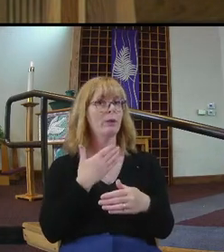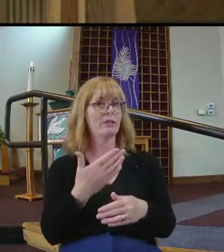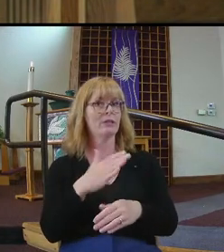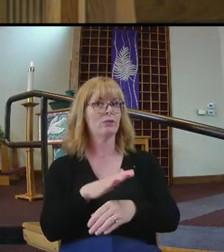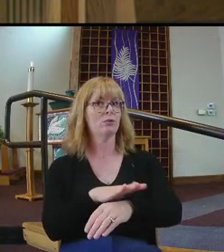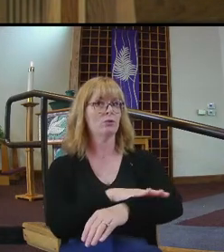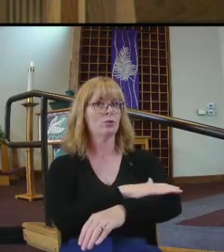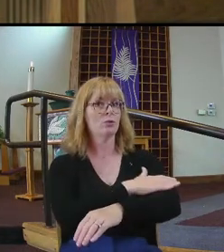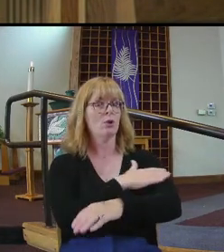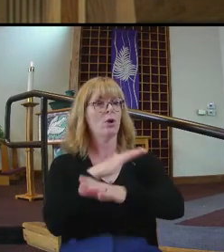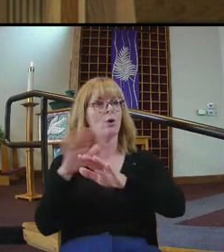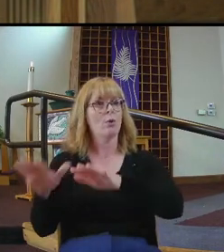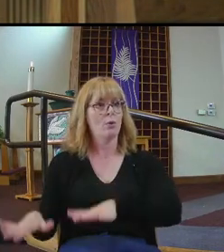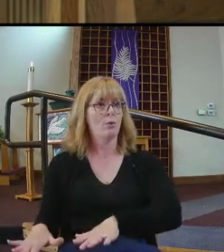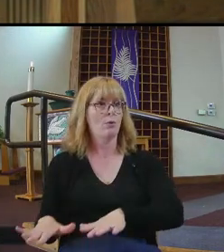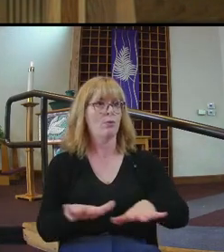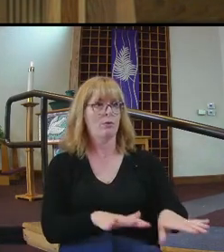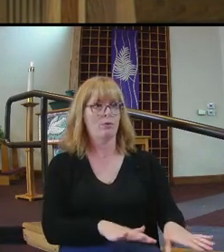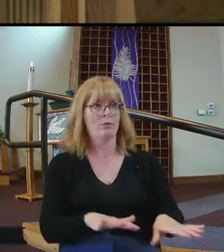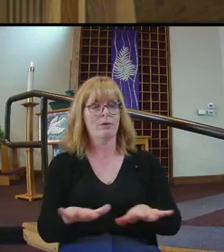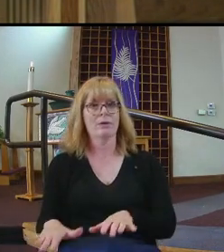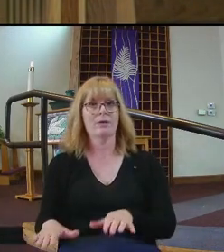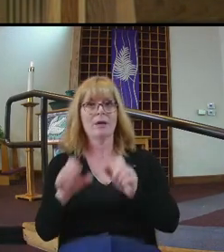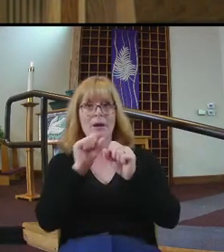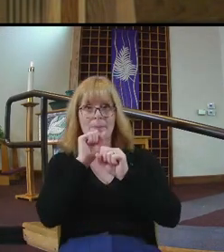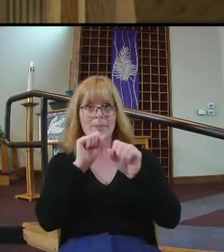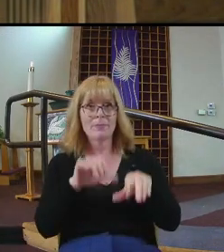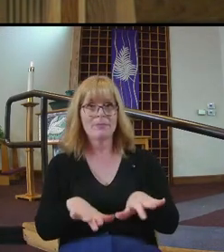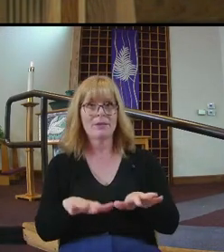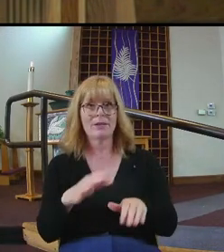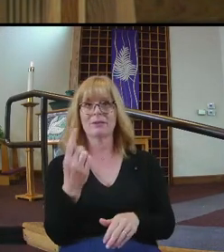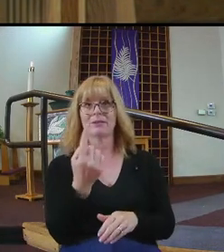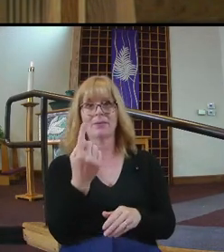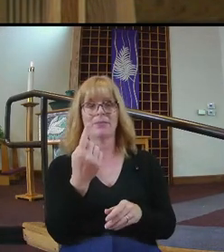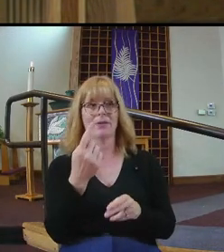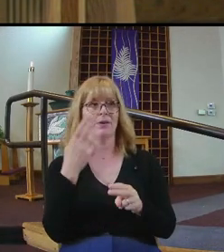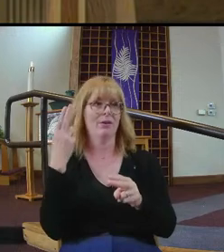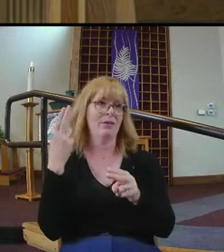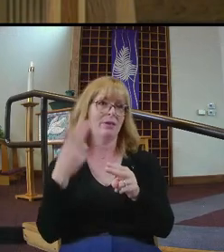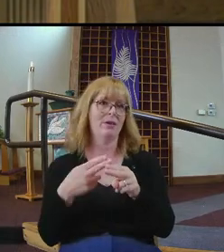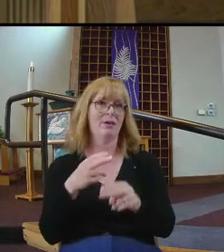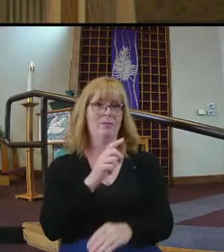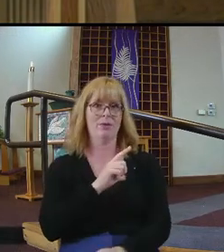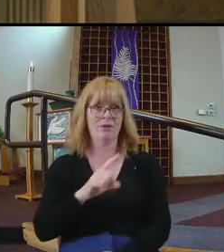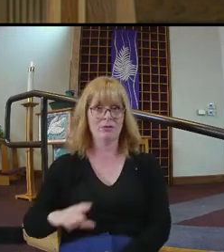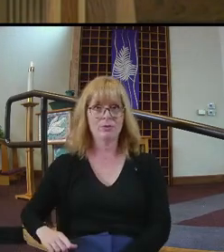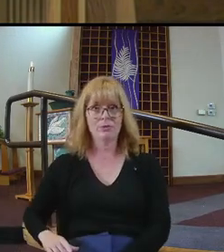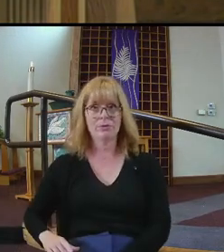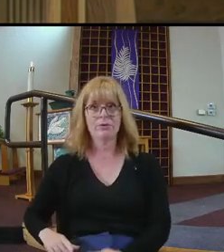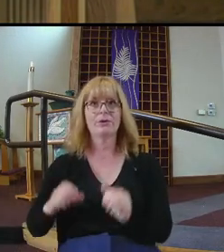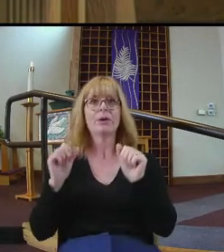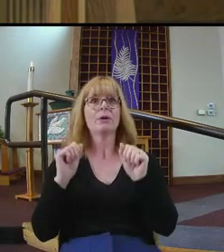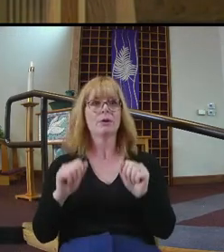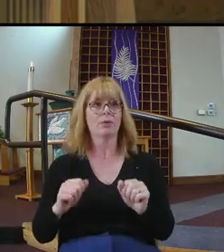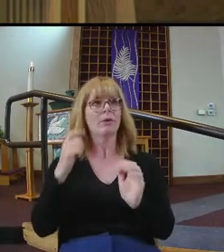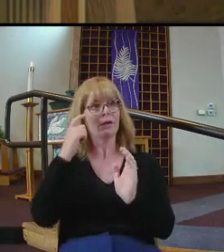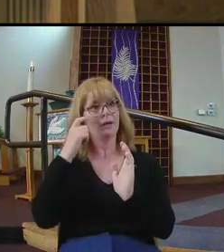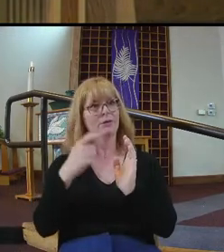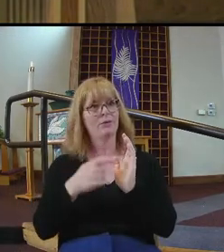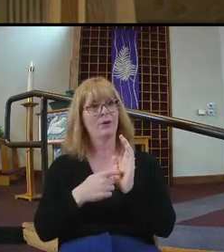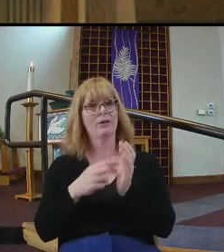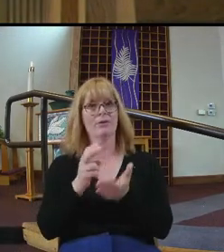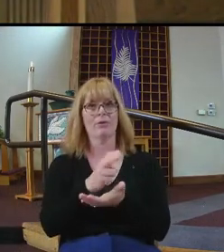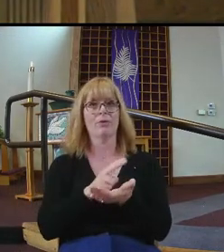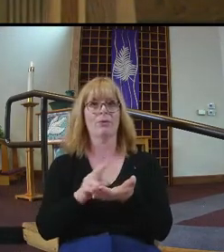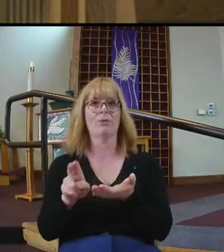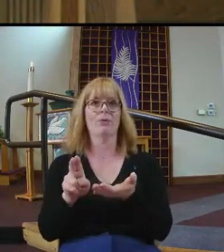busyness of life and bless something in the name of the Lord, we can recognize the holiness that